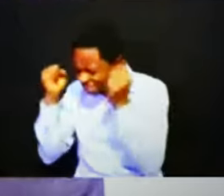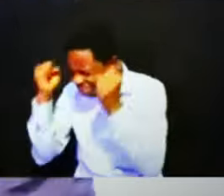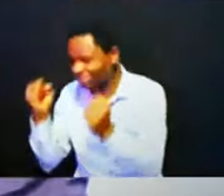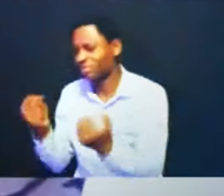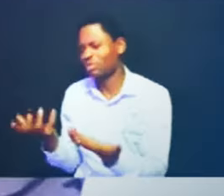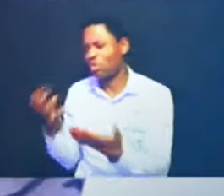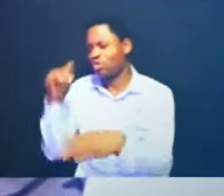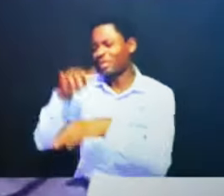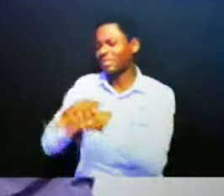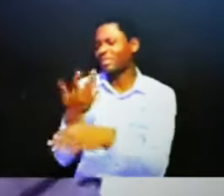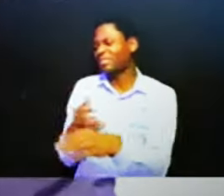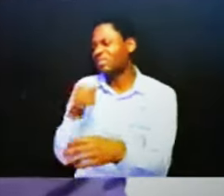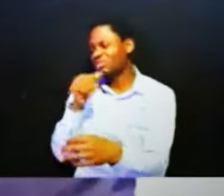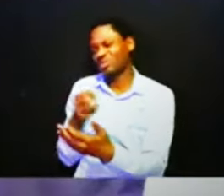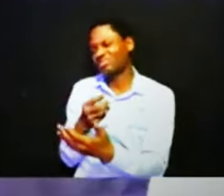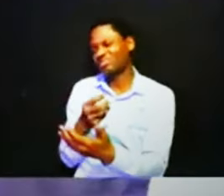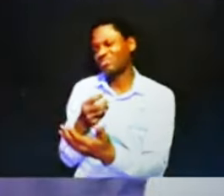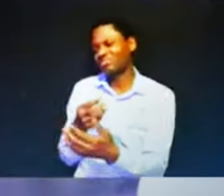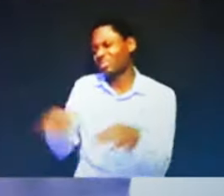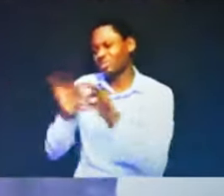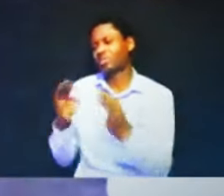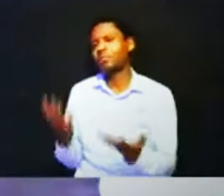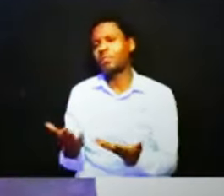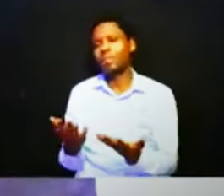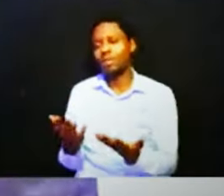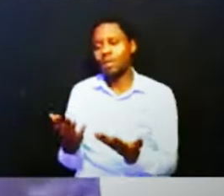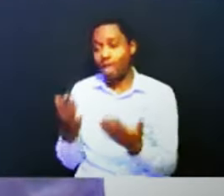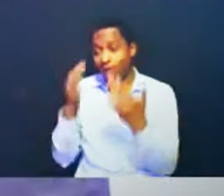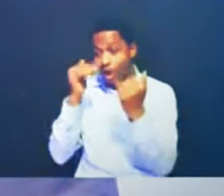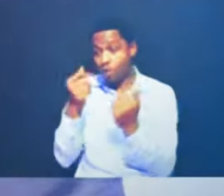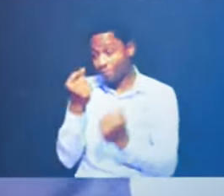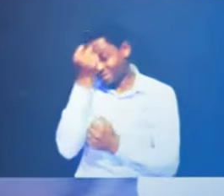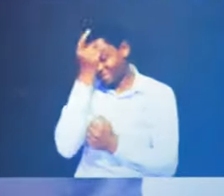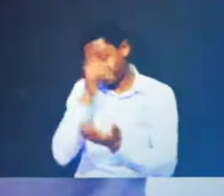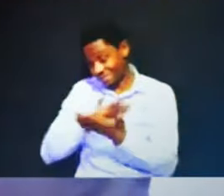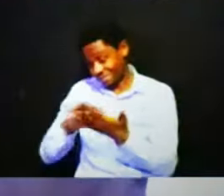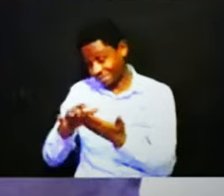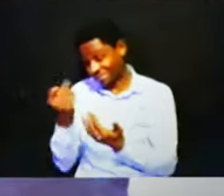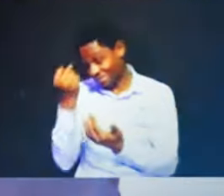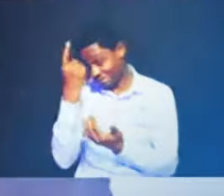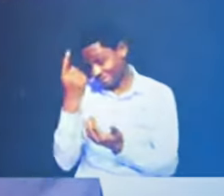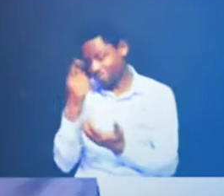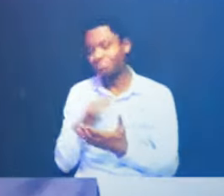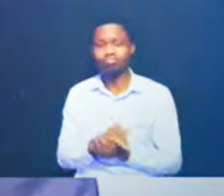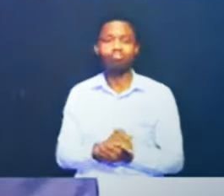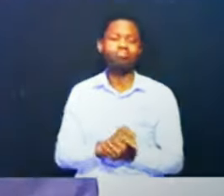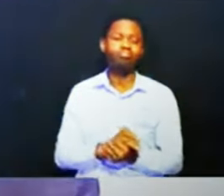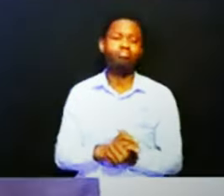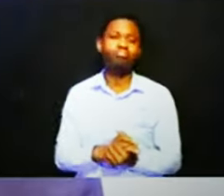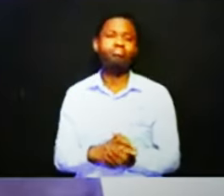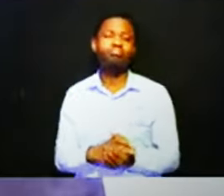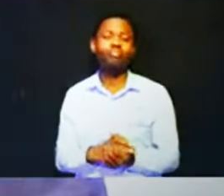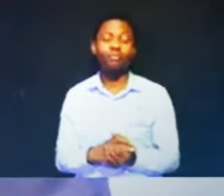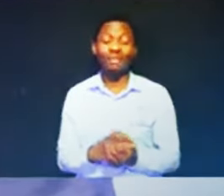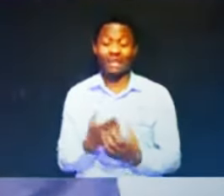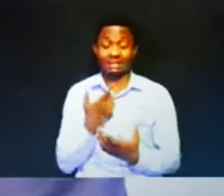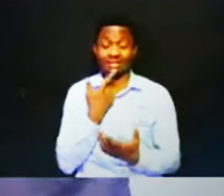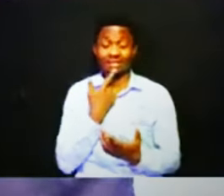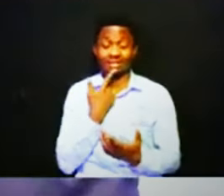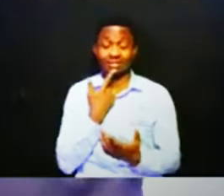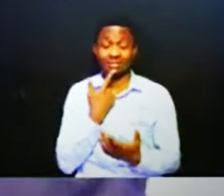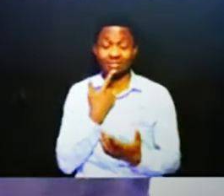this, and I hope you've caught something. Did he say when you bribe dear? I want to say this. Ya make